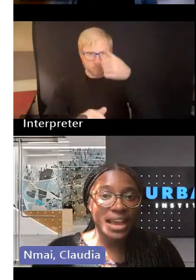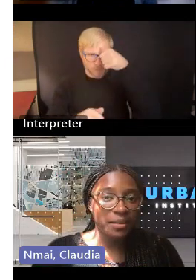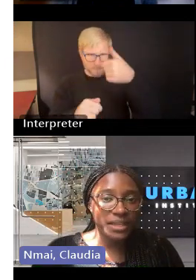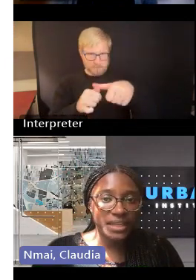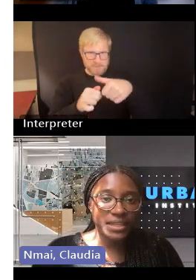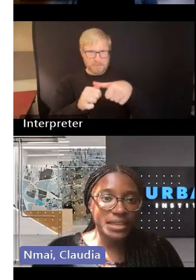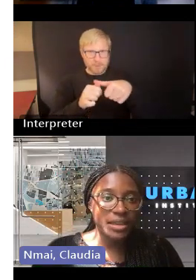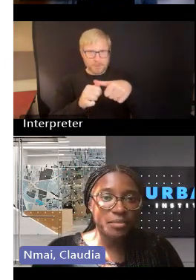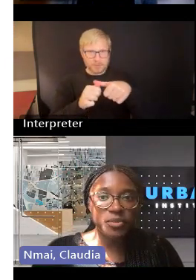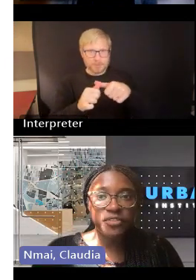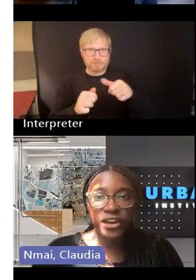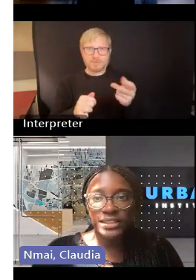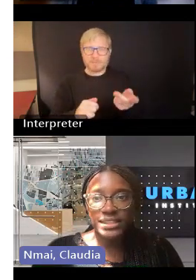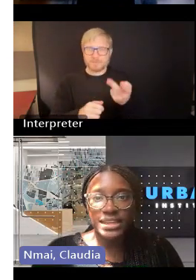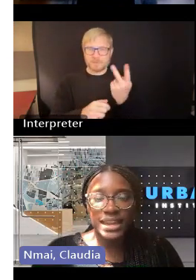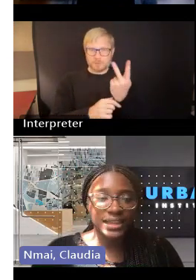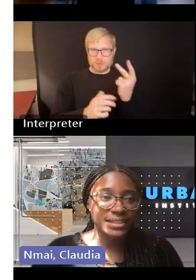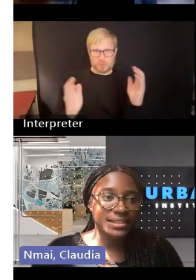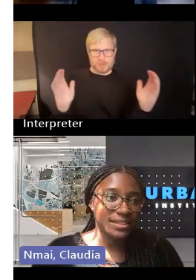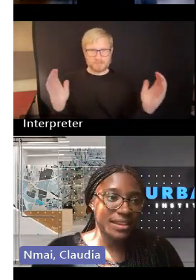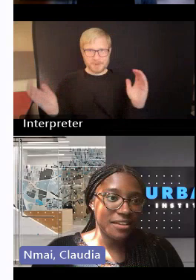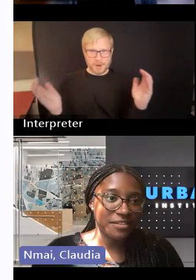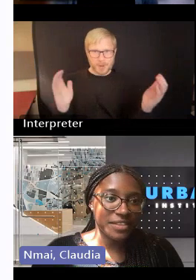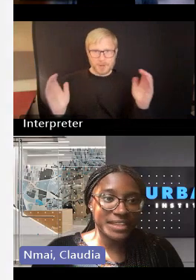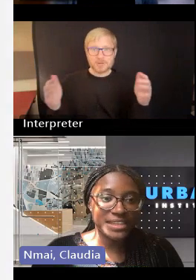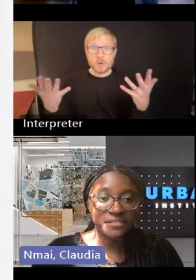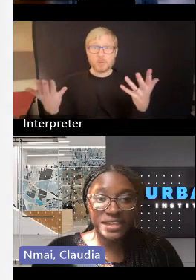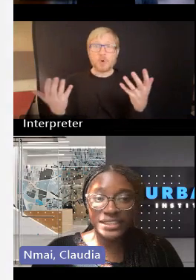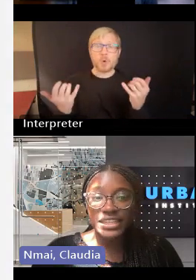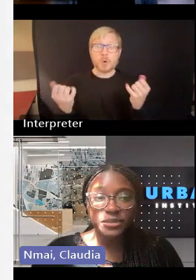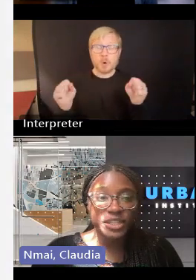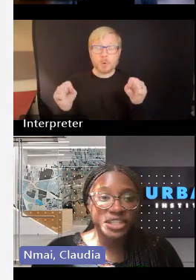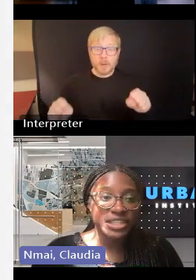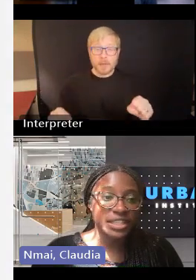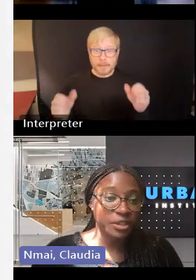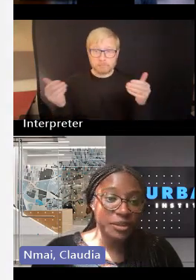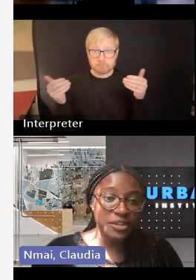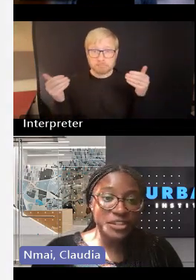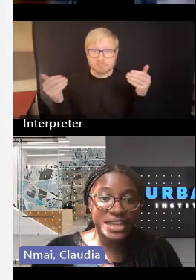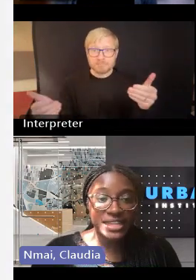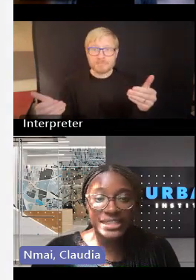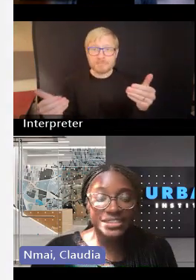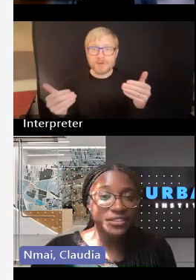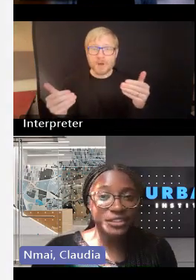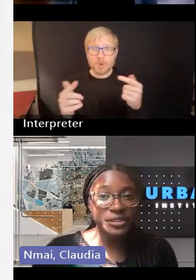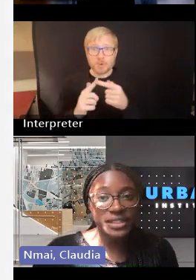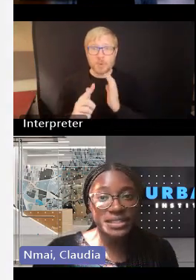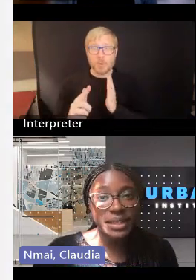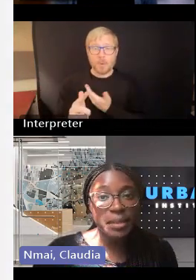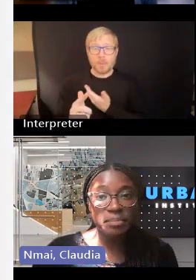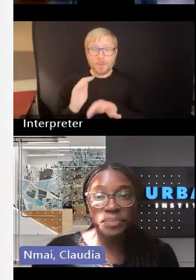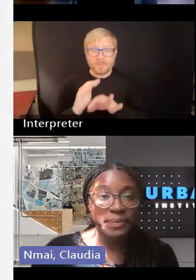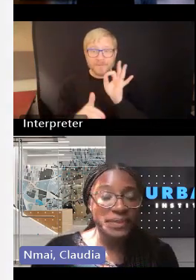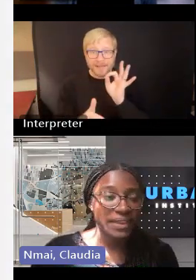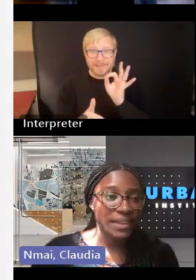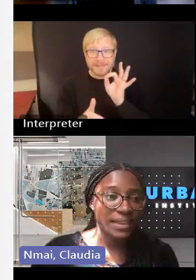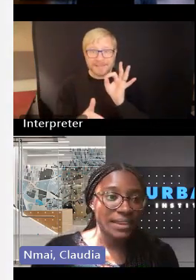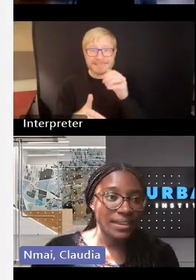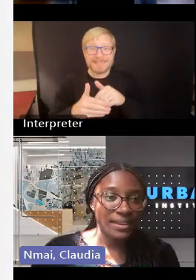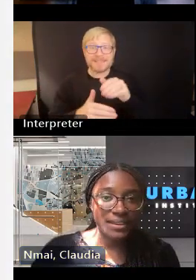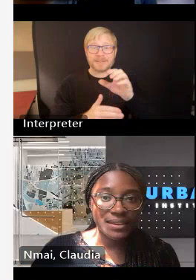And so, yeah, we can move on to the next of the key findings, which is the criminal and civil legal